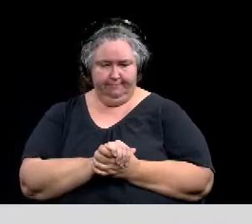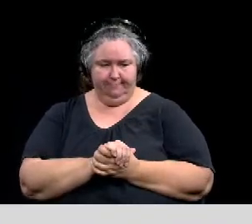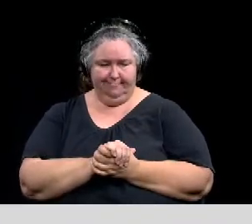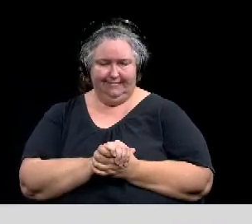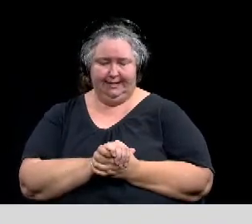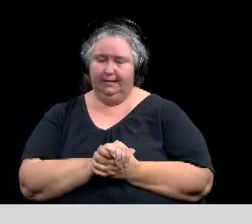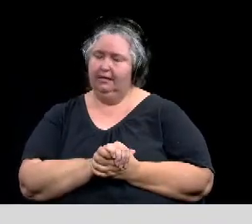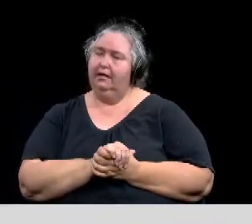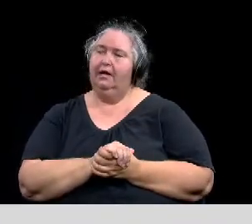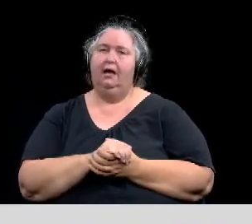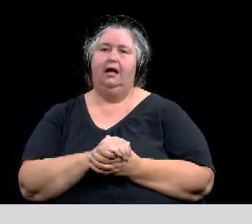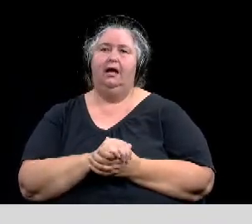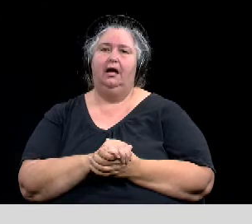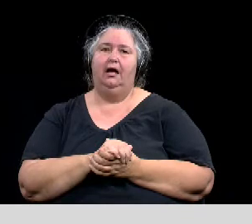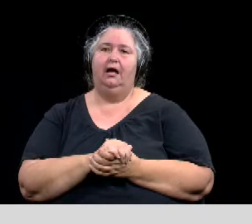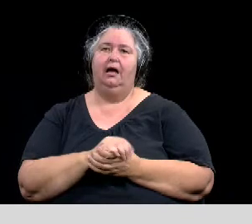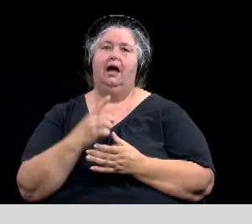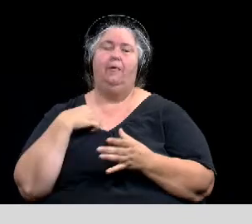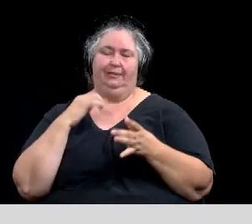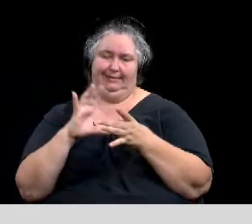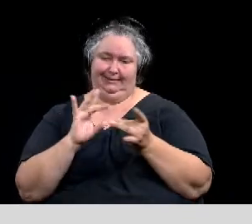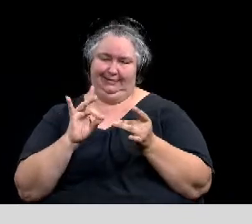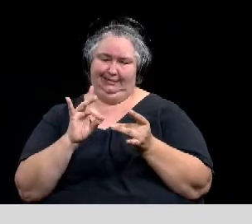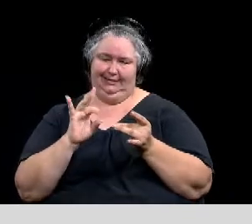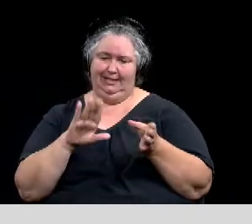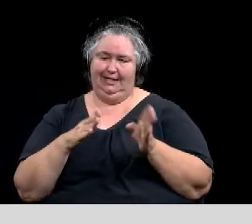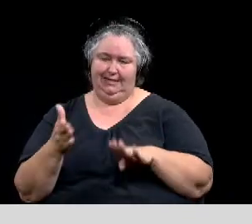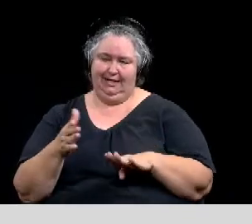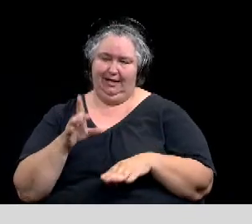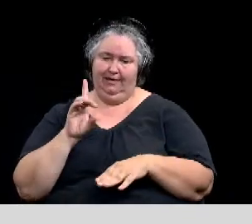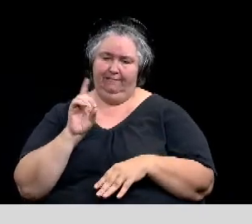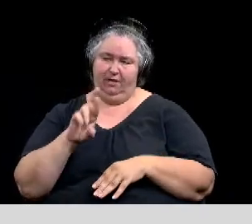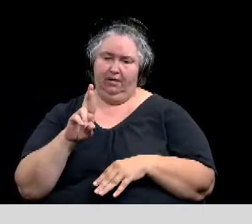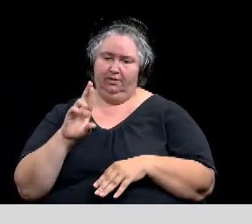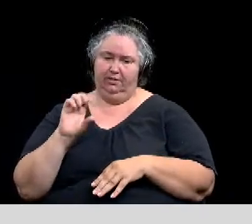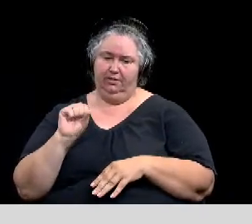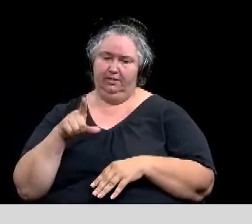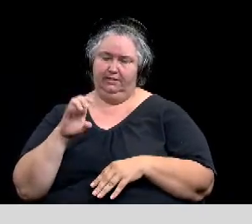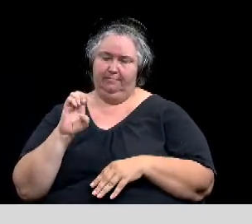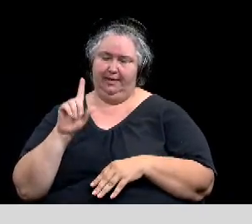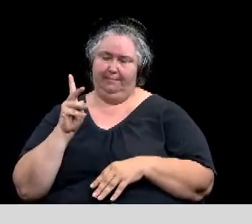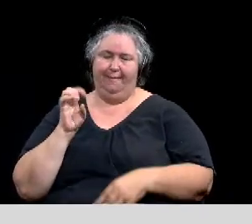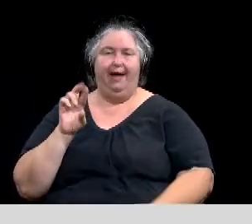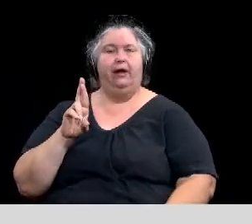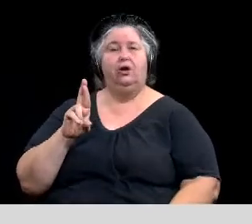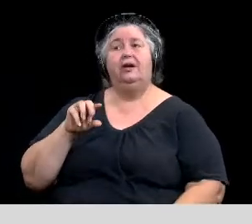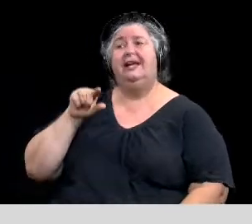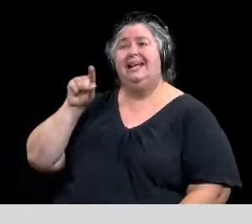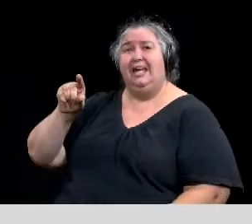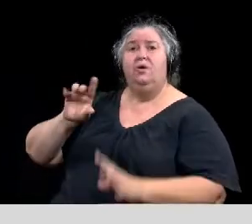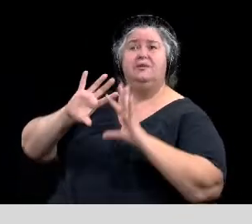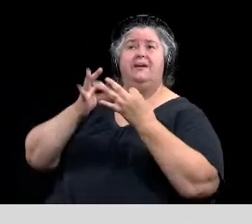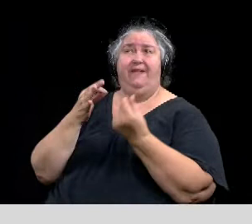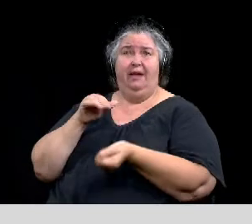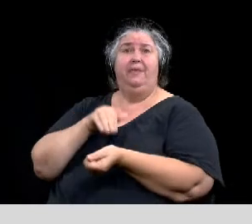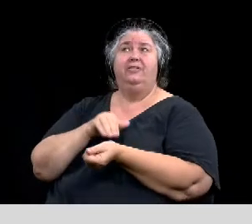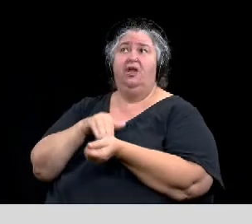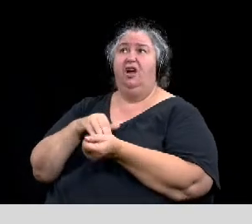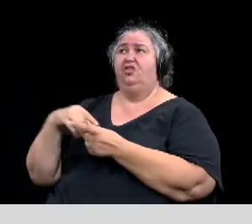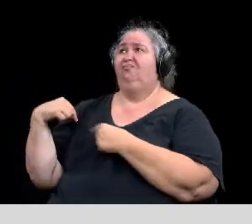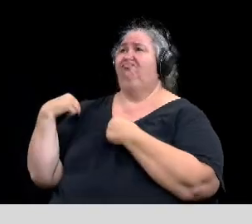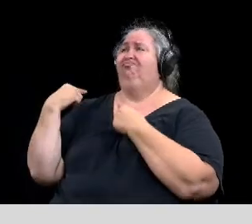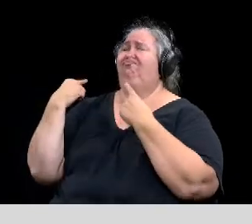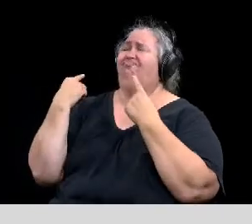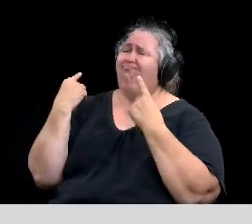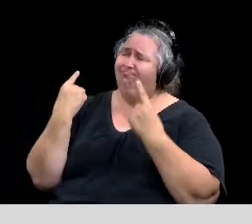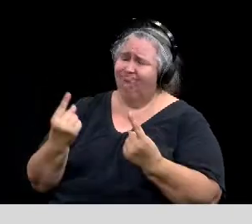speak to the death of Dr. Speckmeyer. Dr. Speckmeyer was a family physician who practiced in our community for lots and lots of years. He was